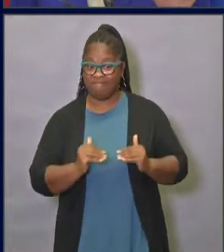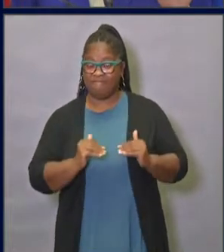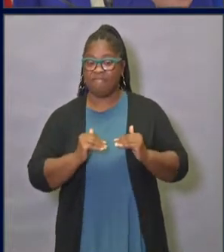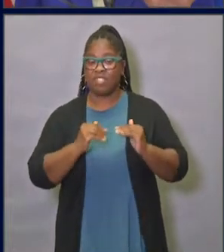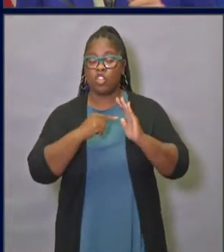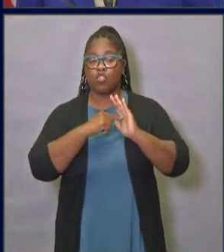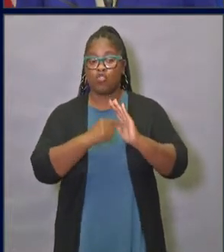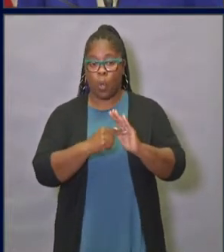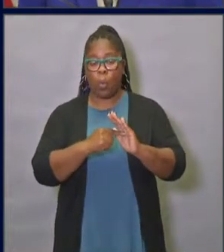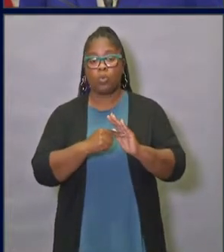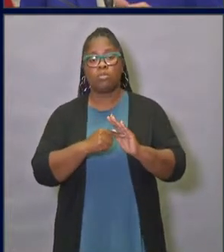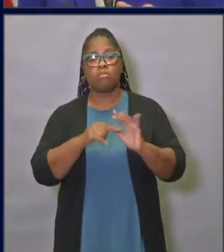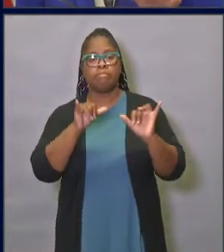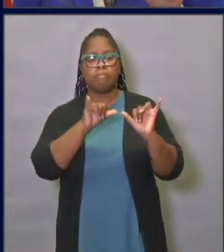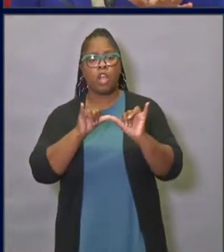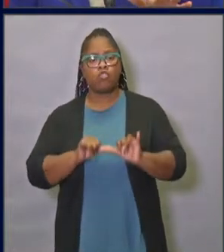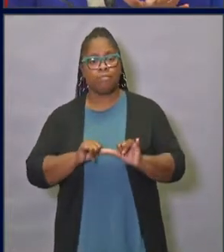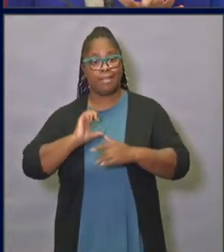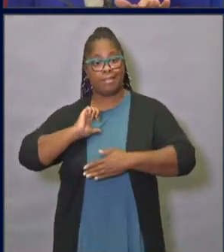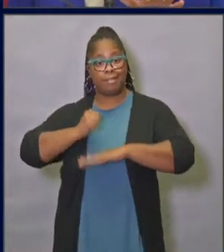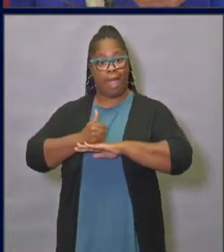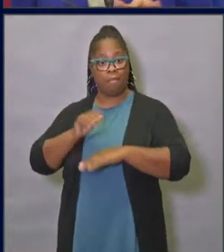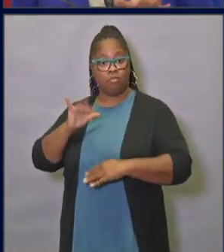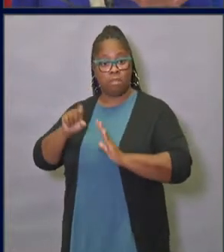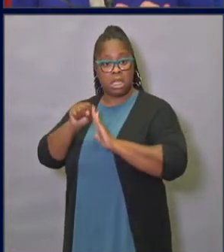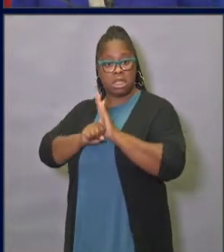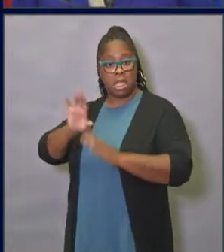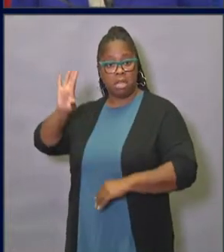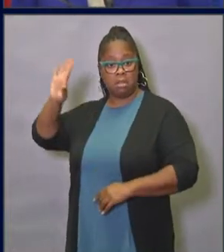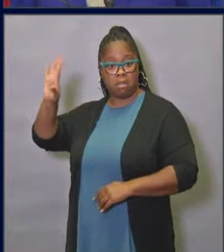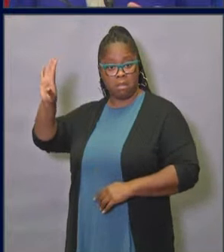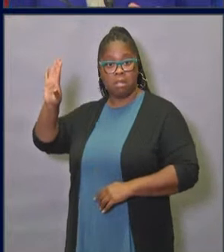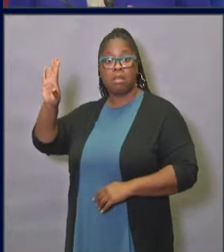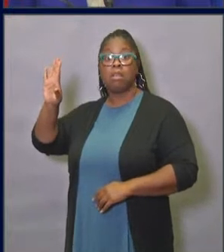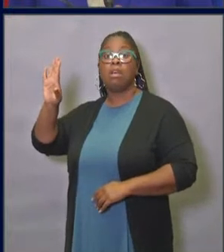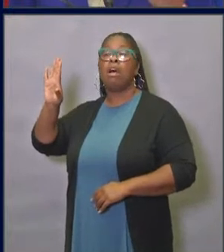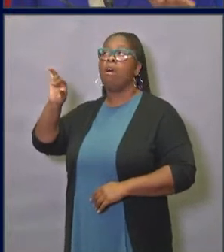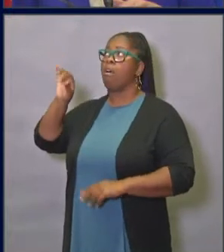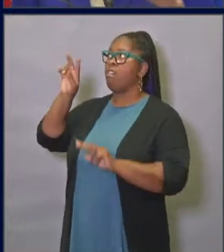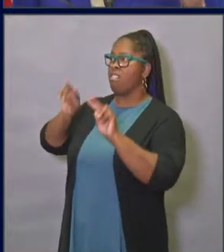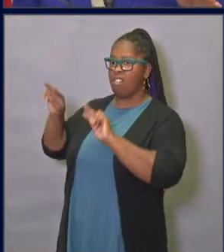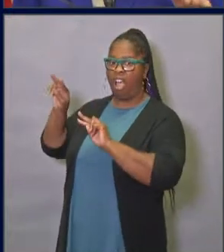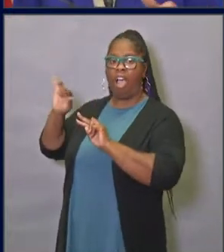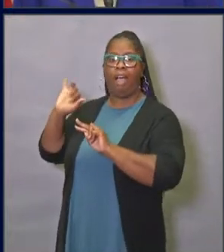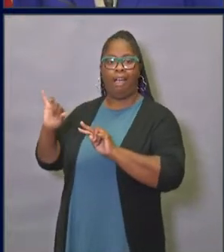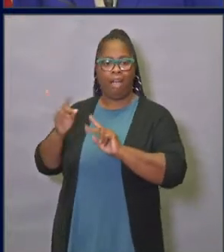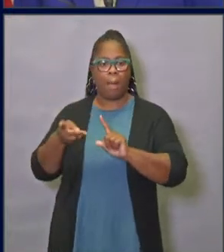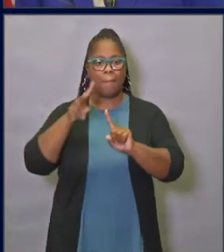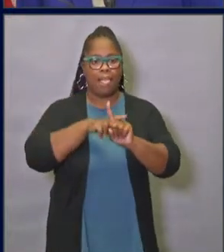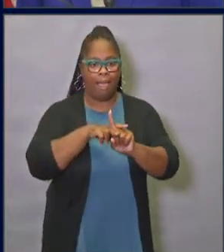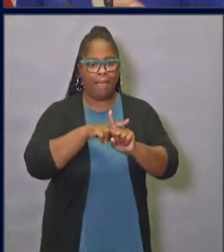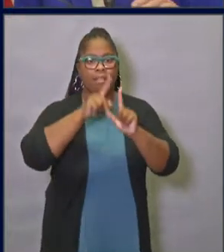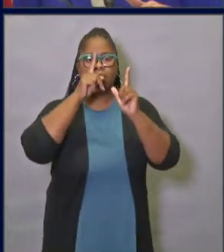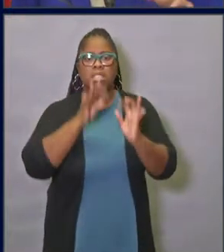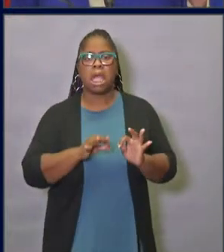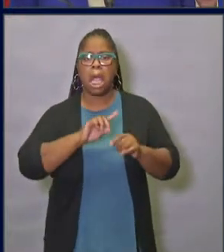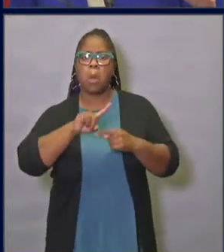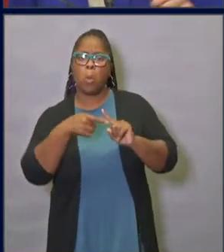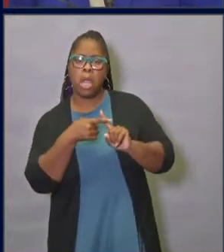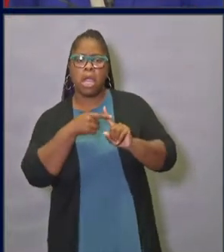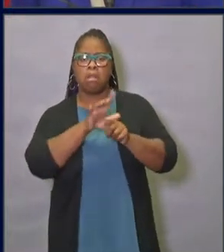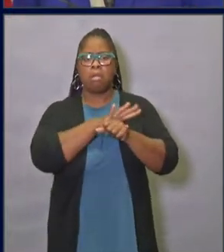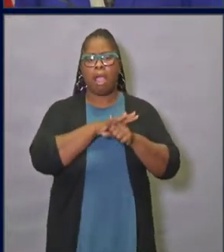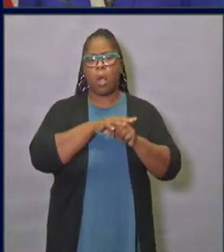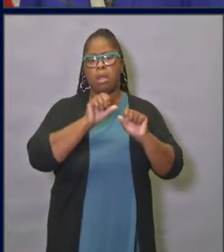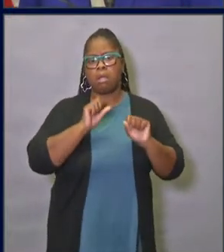metric thresholds that are set by the state are then used to determine when counties are able and